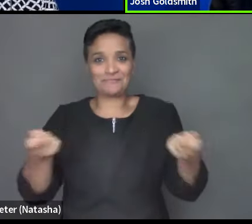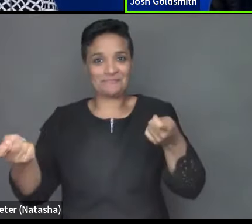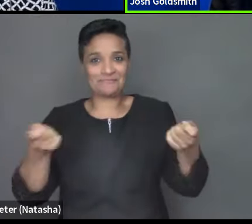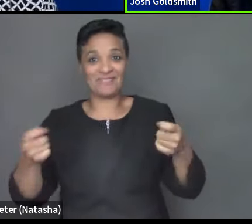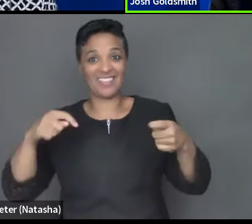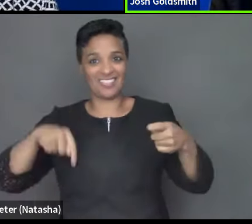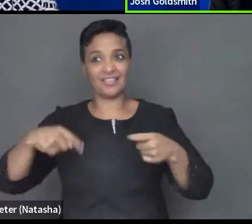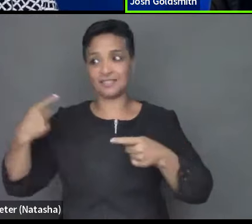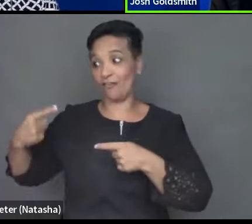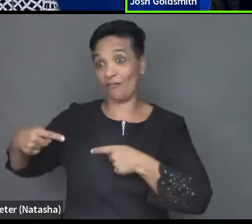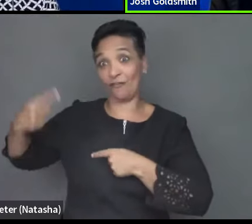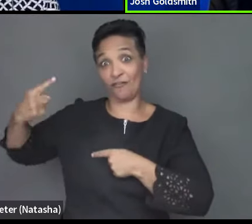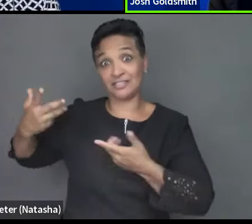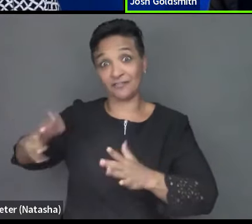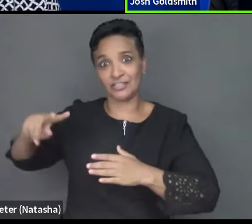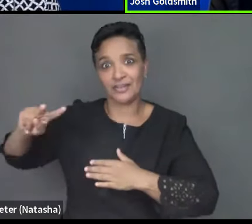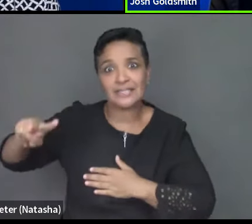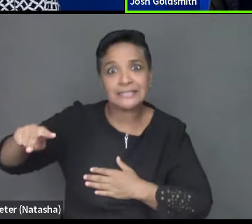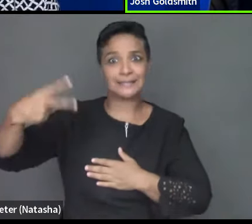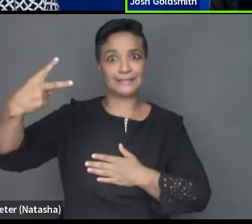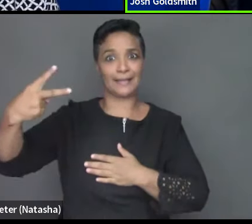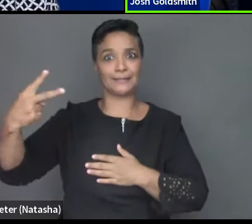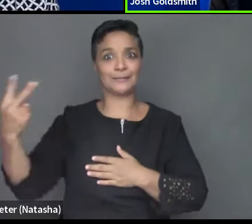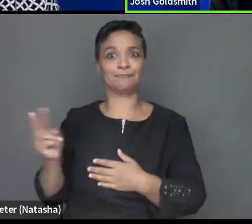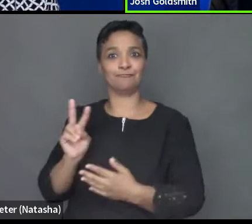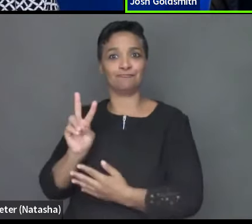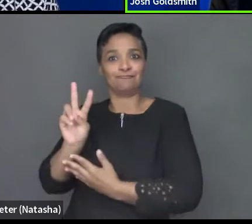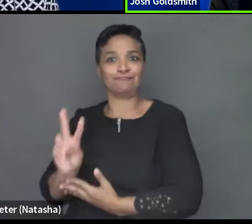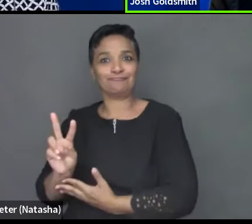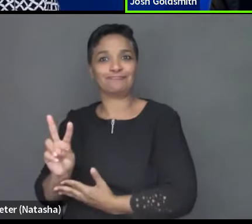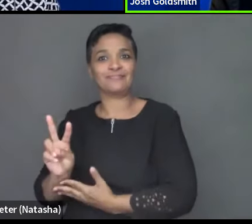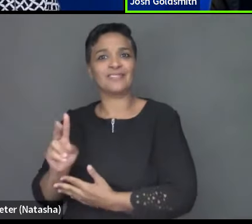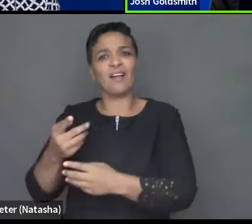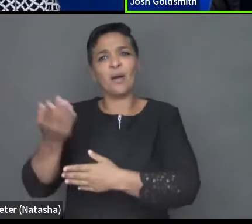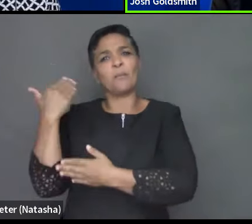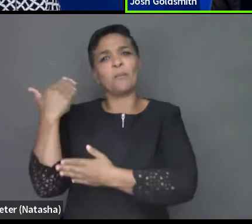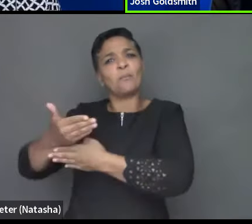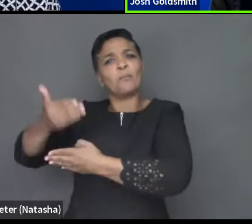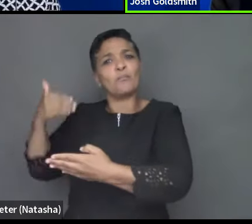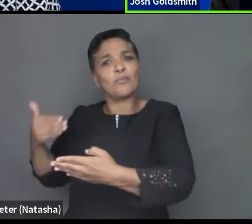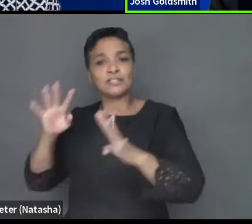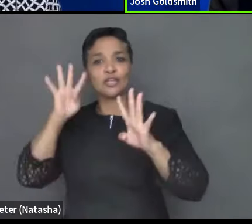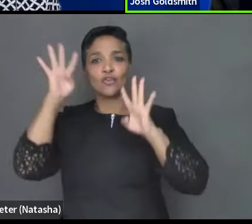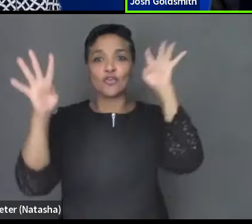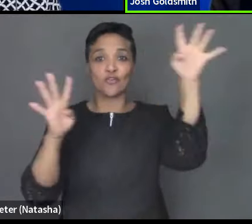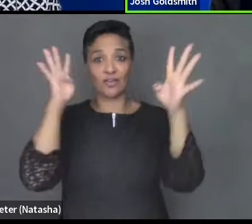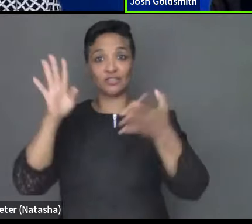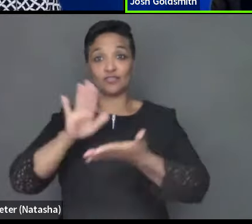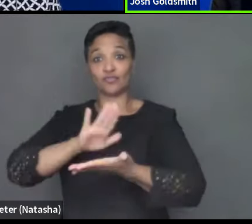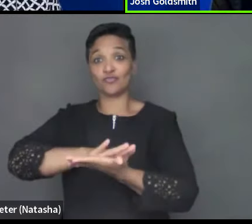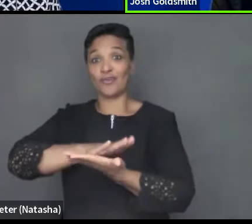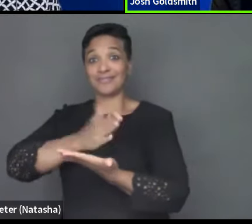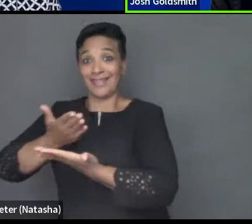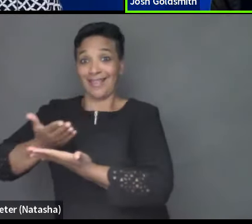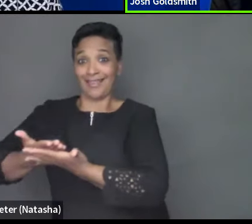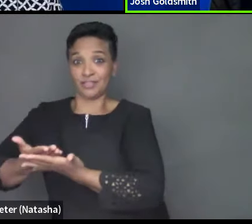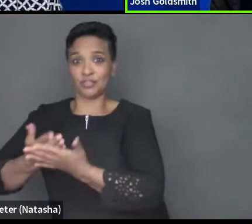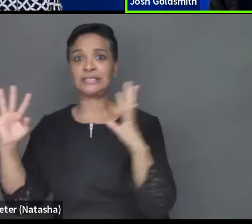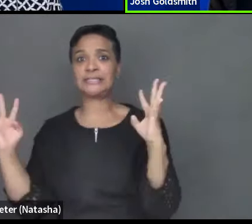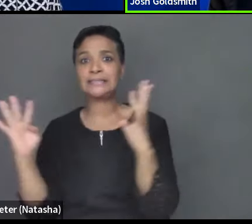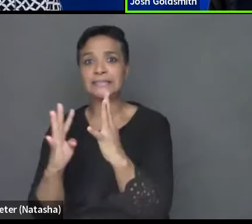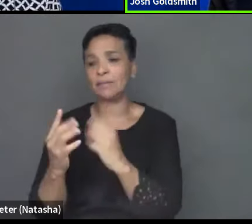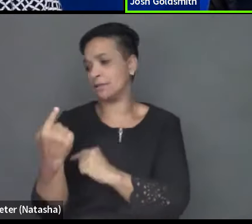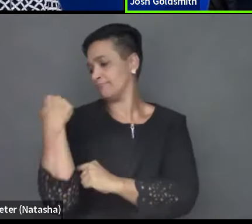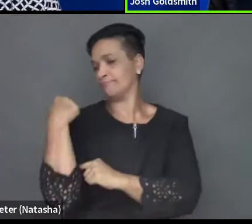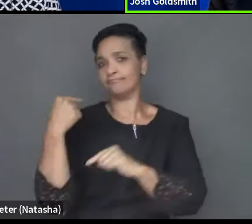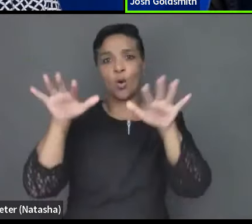second summit together because we teamed up for the Innovation in Translation Summit last October. And it's